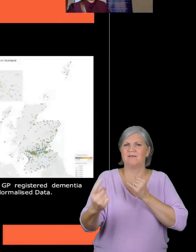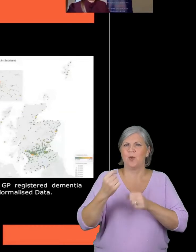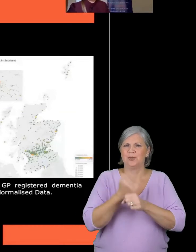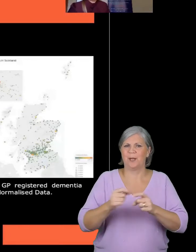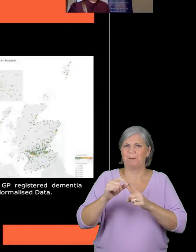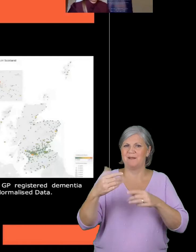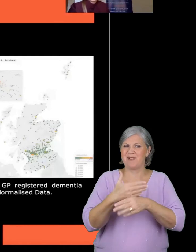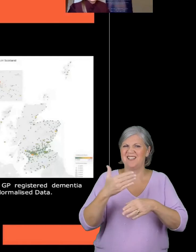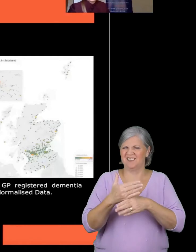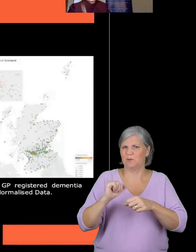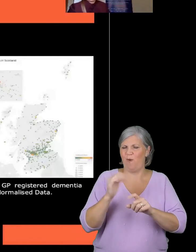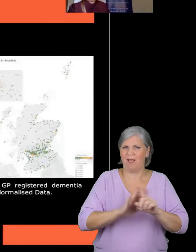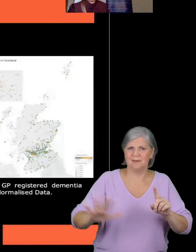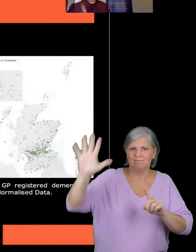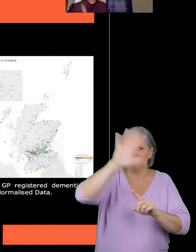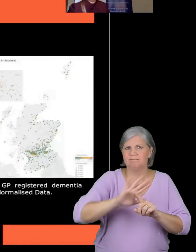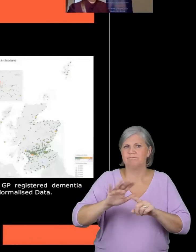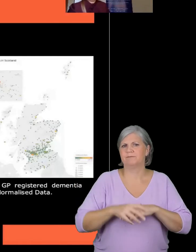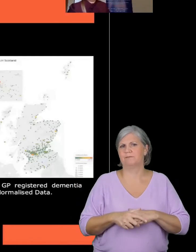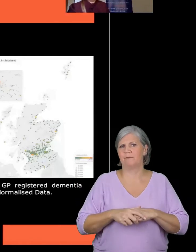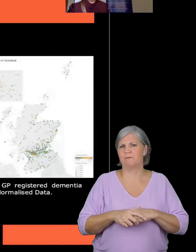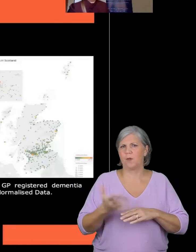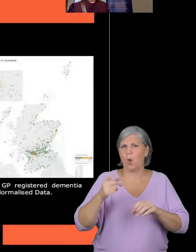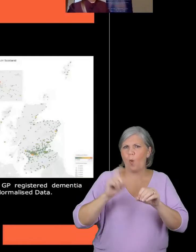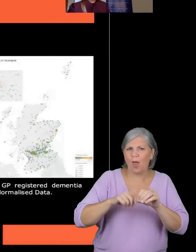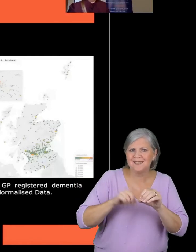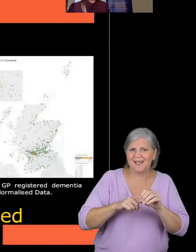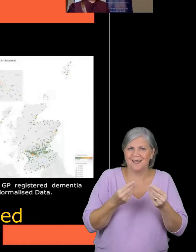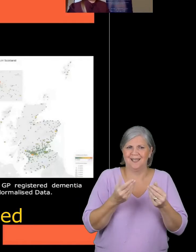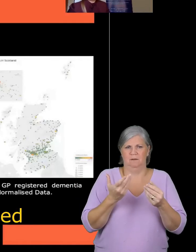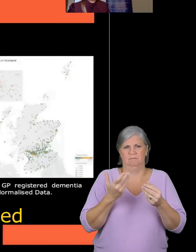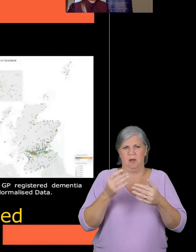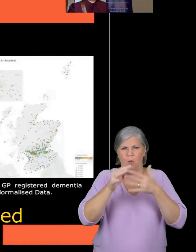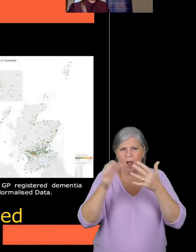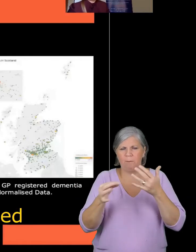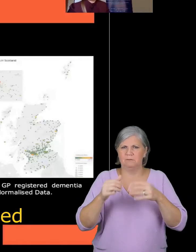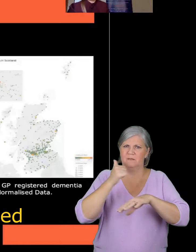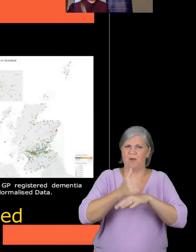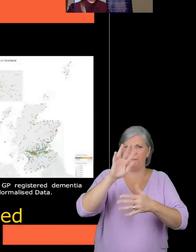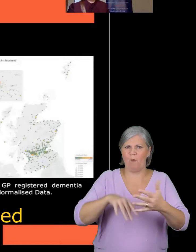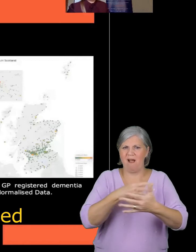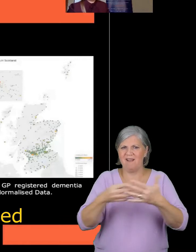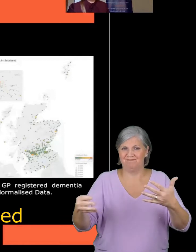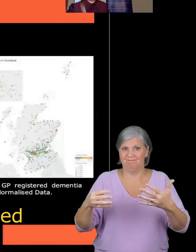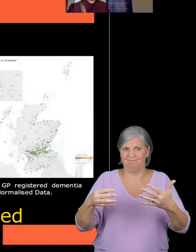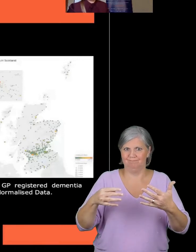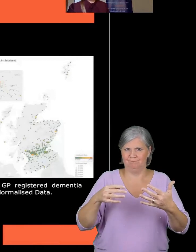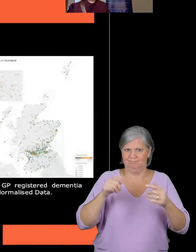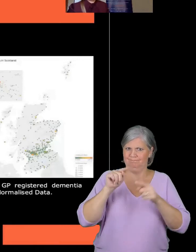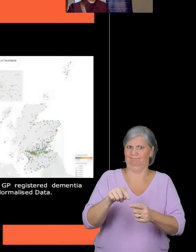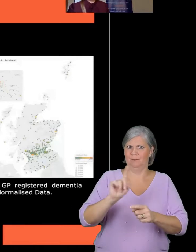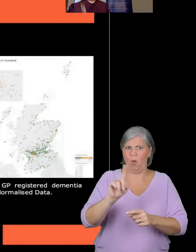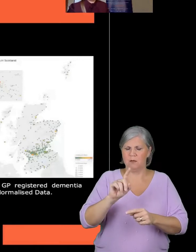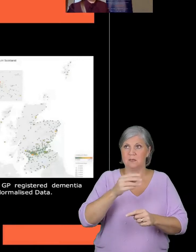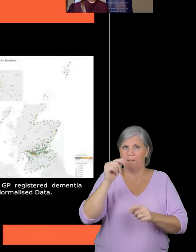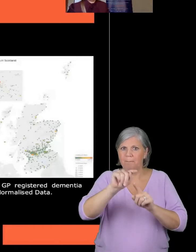There were issues to consider in terms of the Spire data. The data firstly is obtained from individual GP